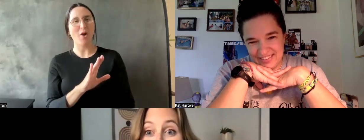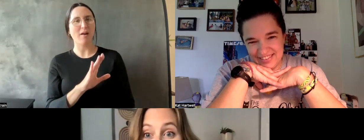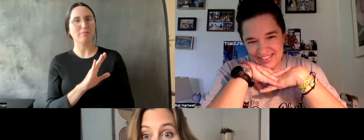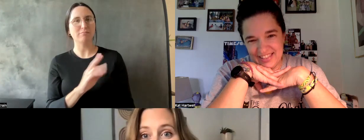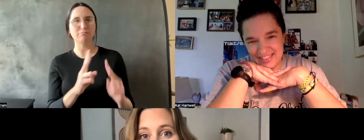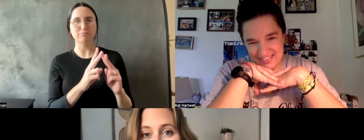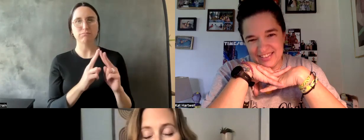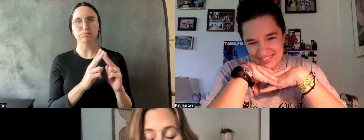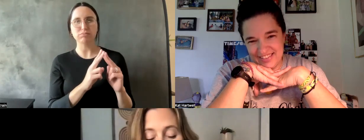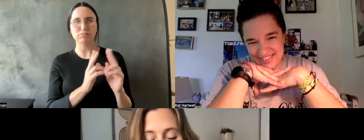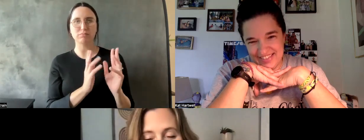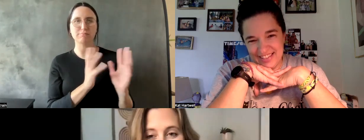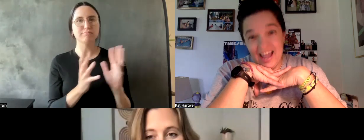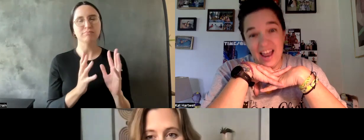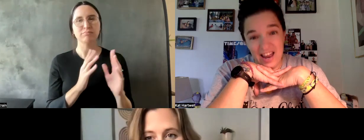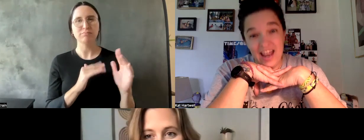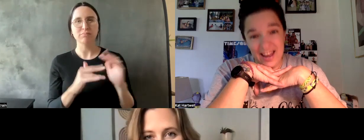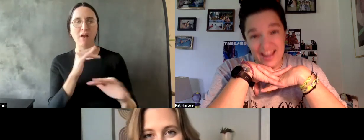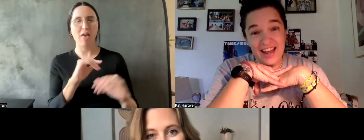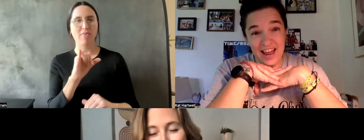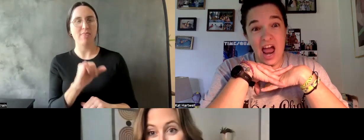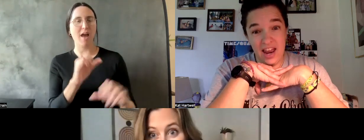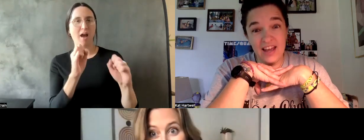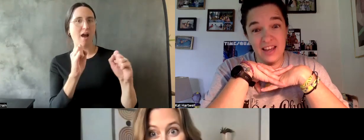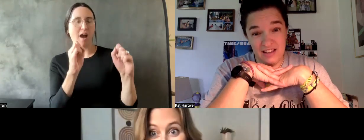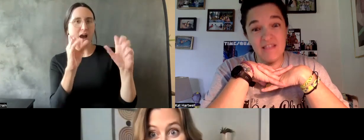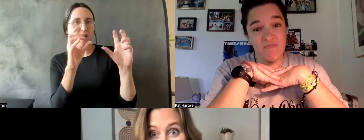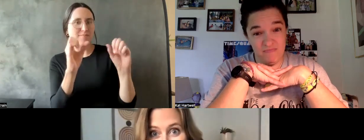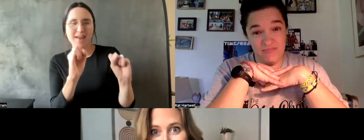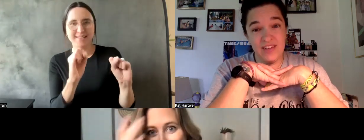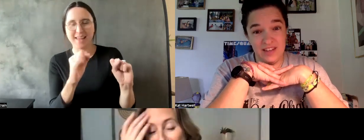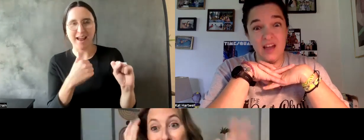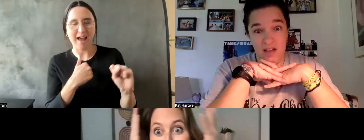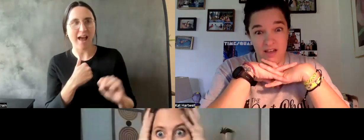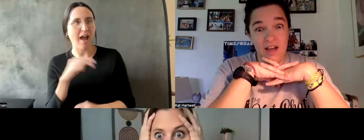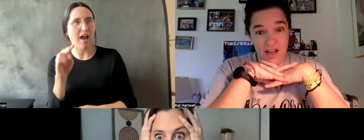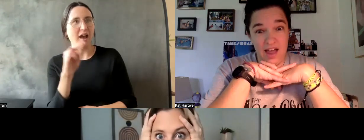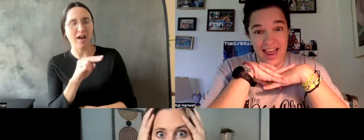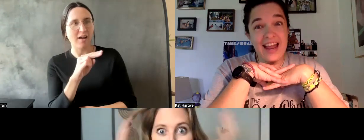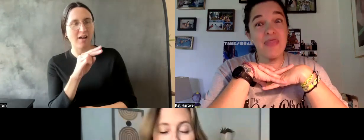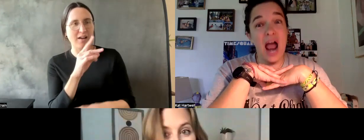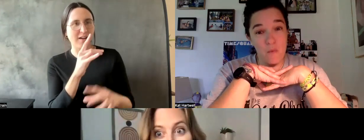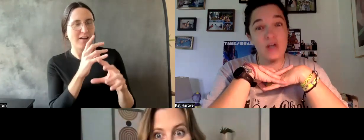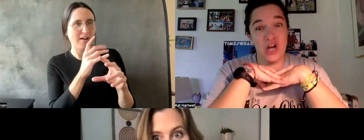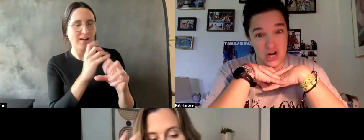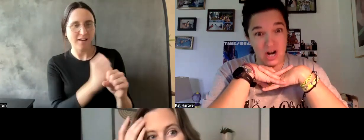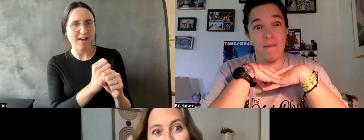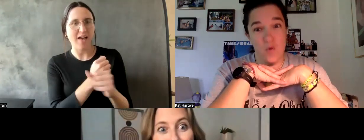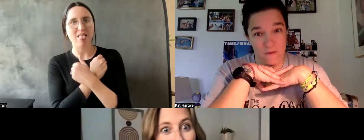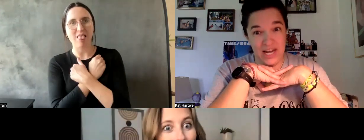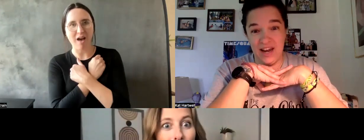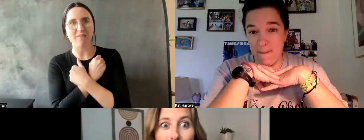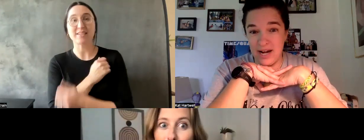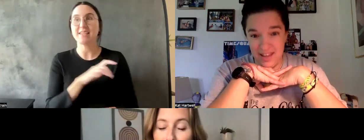ever seen between two Hallmark people in my life. I just was like, oh my That gosh, was a like